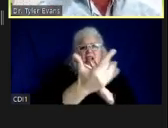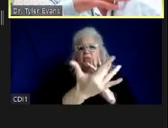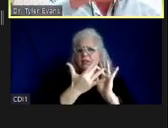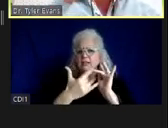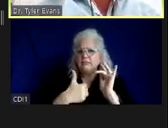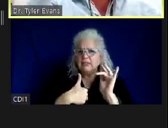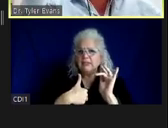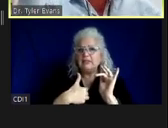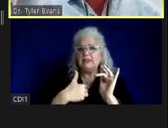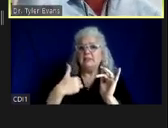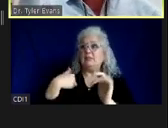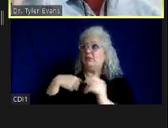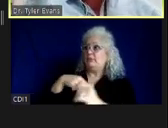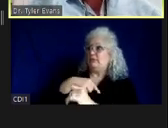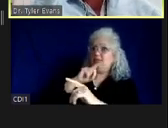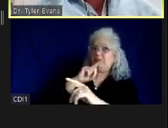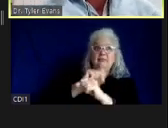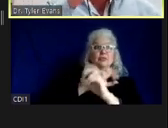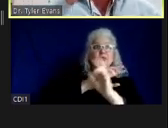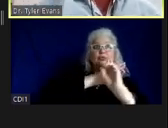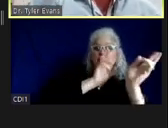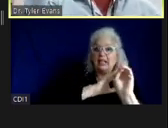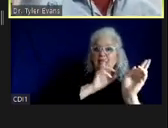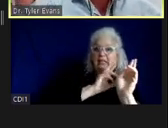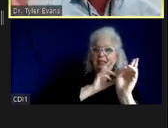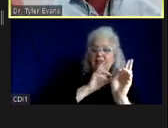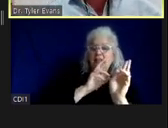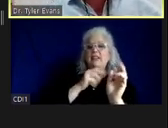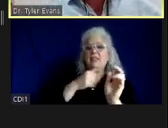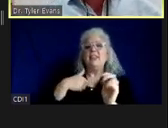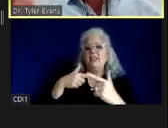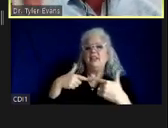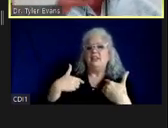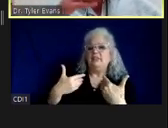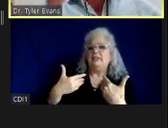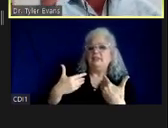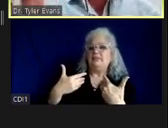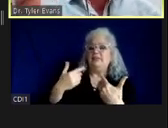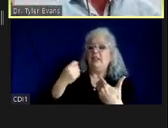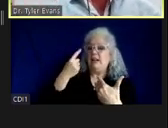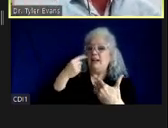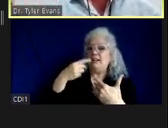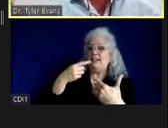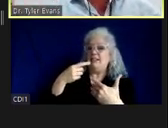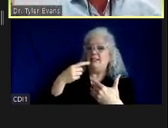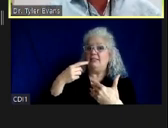like we heard teachers, and we heard first responders,